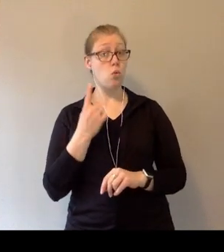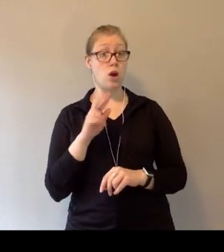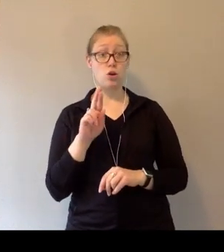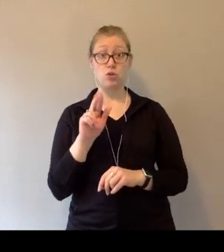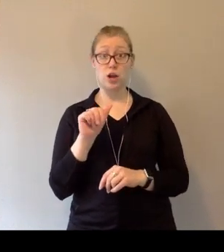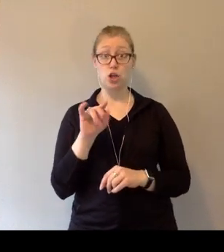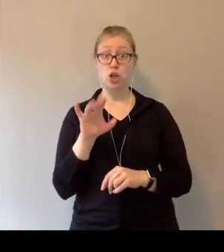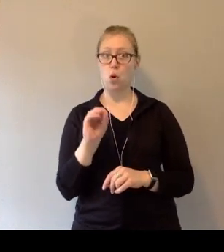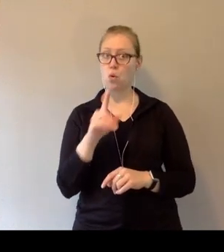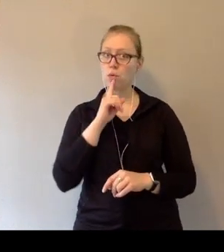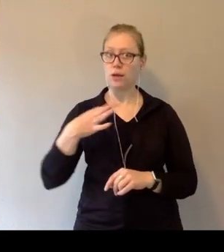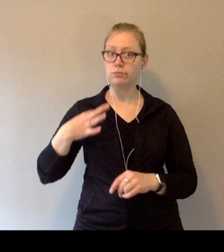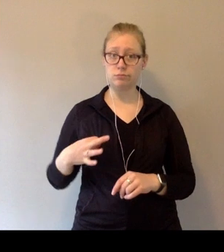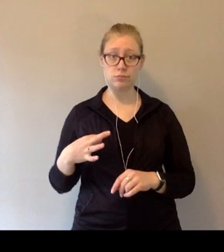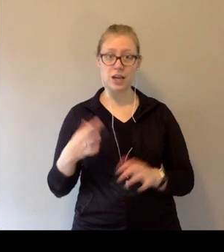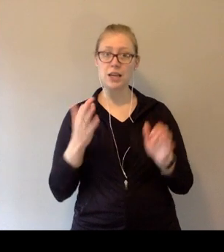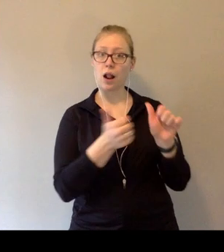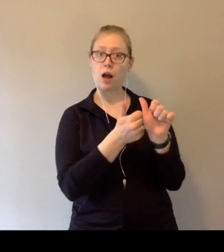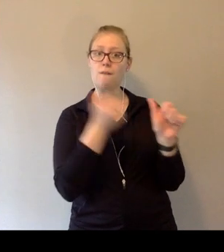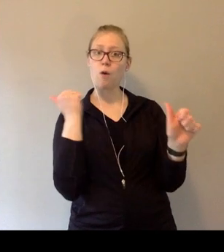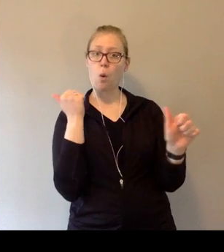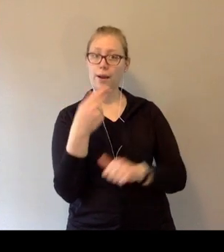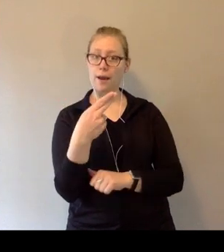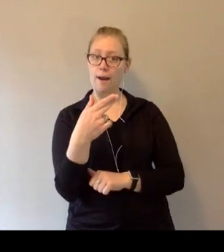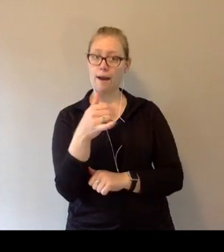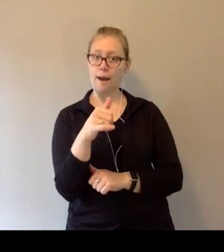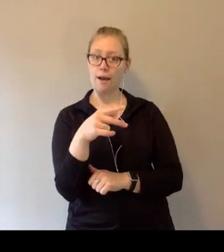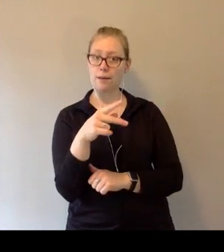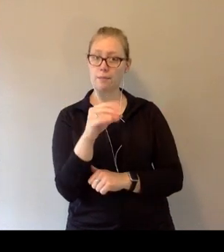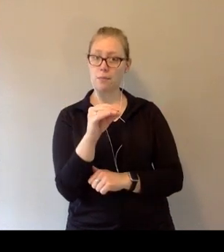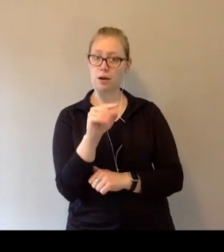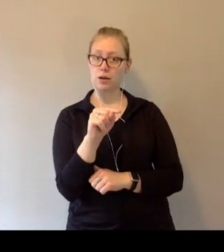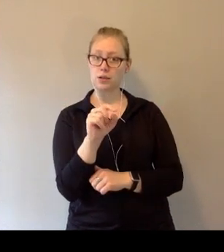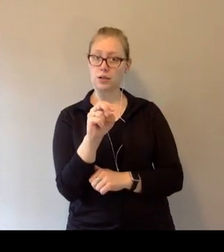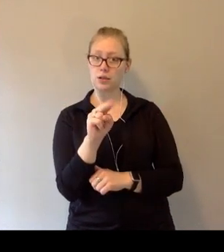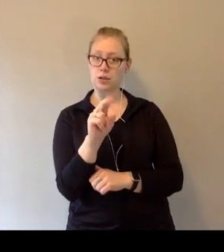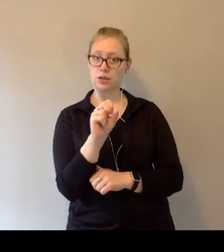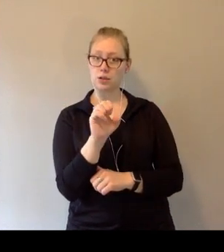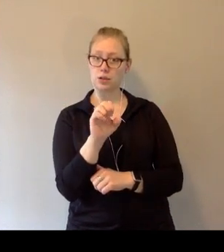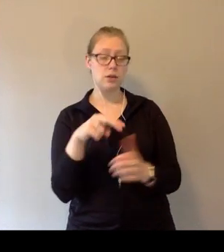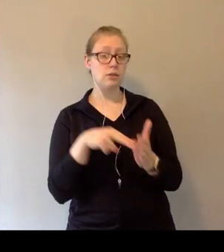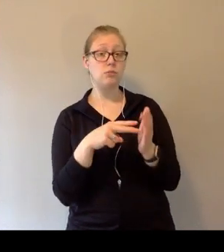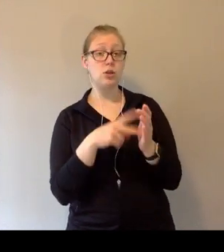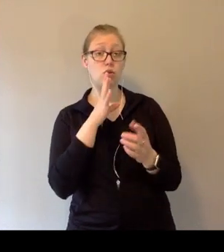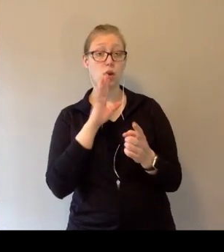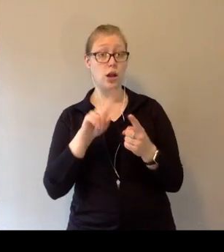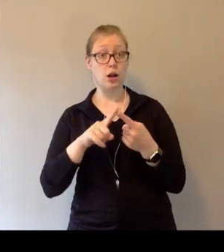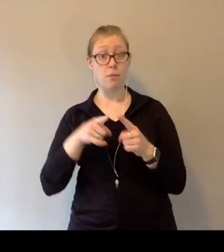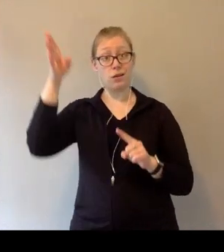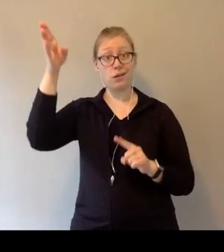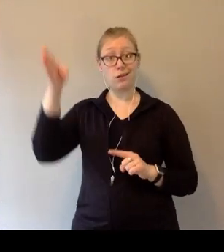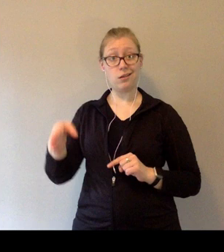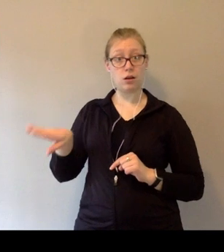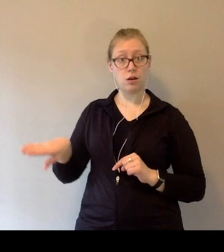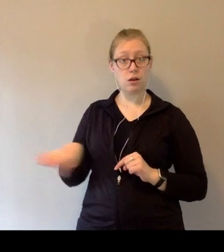hypotenuse altogether. And in that case, we're just talking about the two legs of the right triangle instead